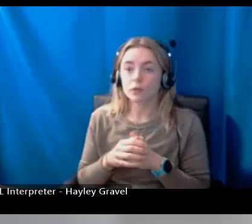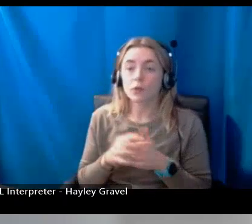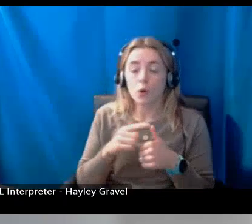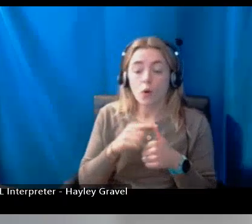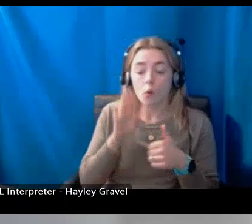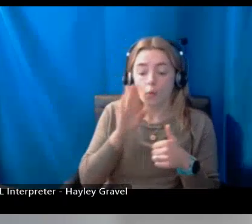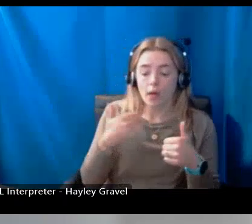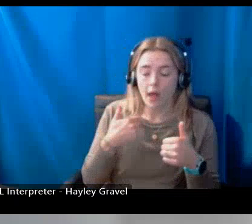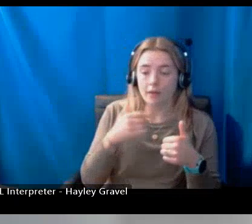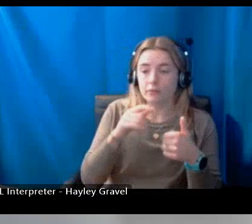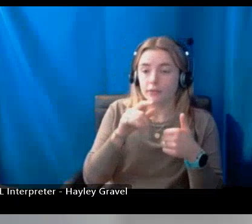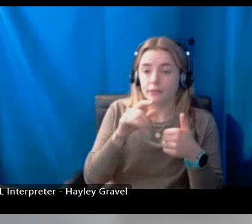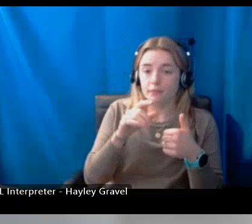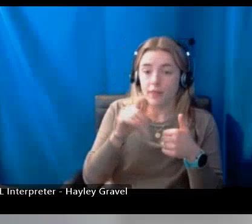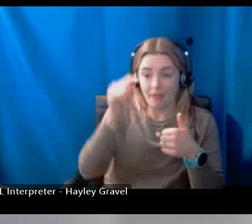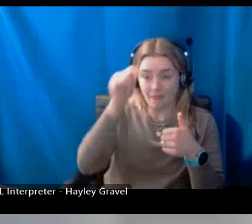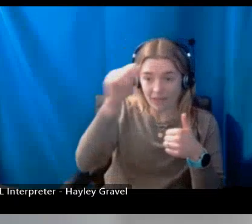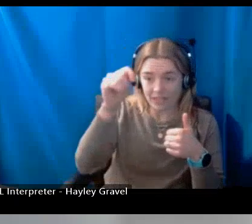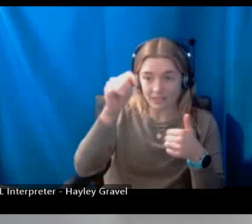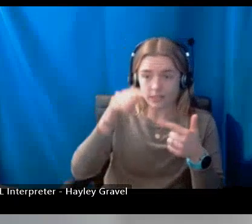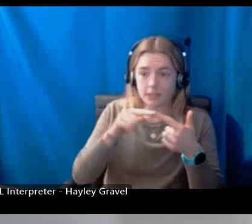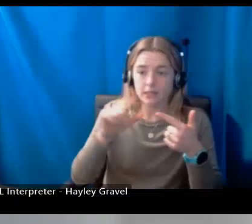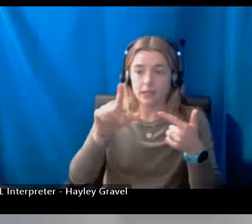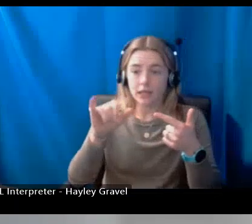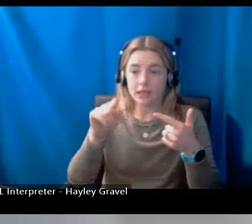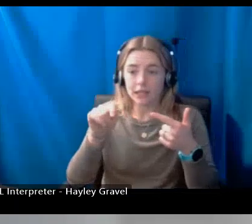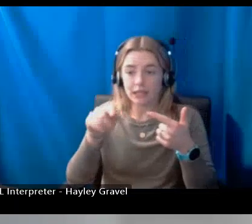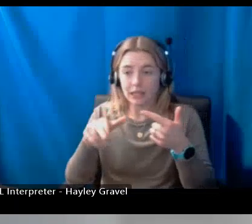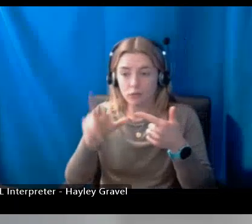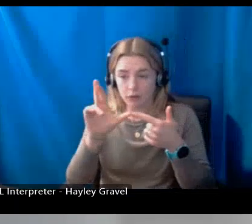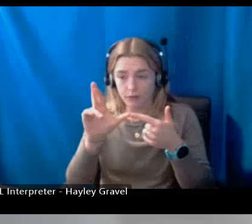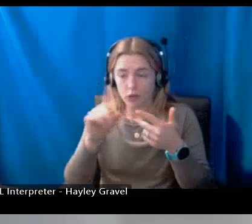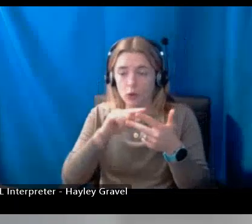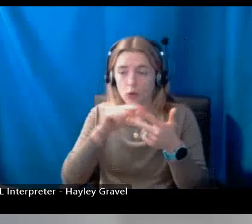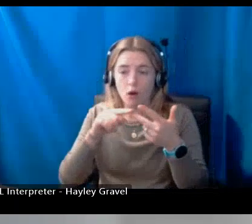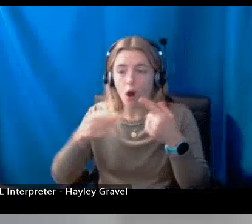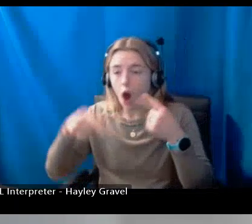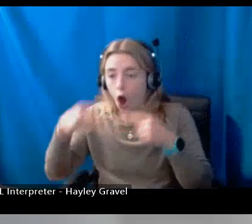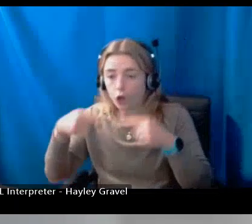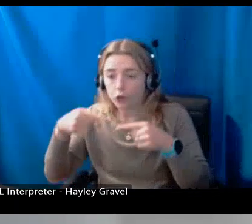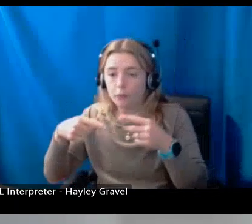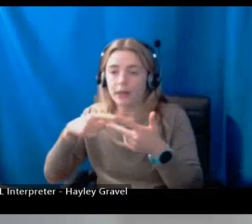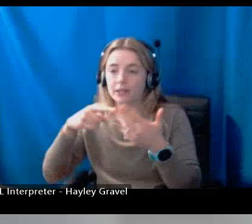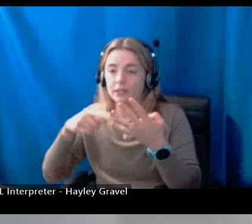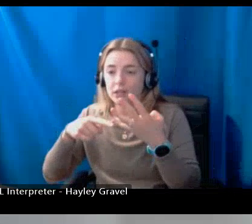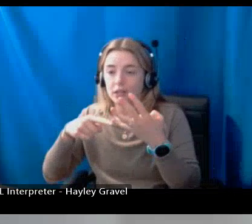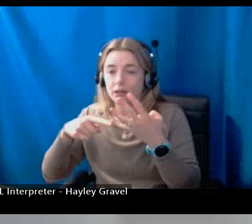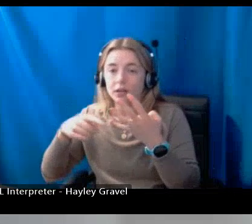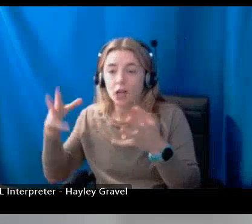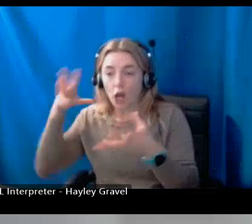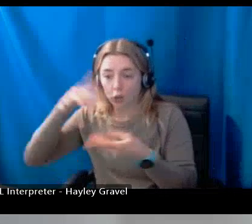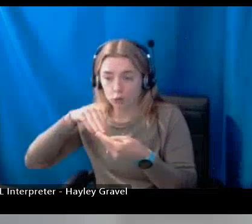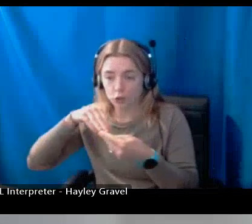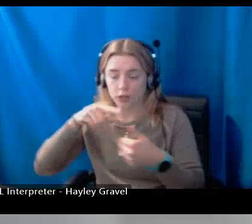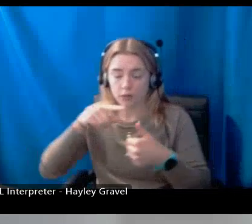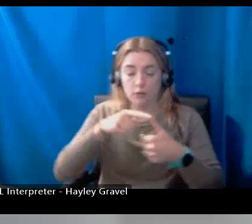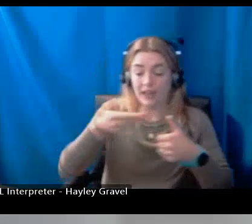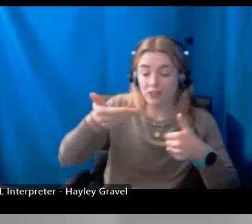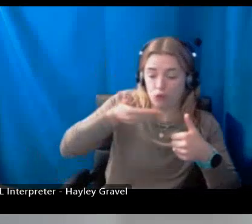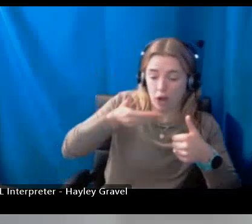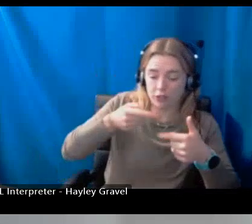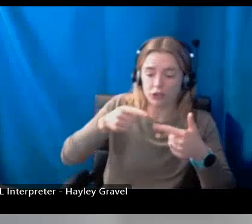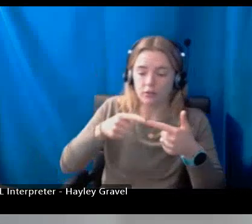your conclusion. You're going to have 4 sections to this paper, and it's going to be labeled just as it is. Introduction here, lit